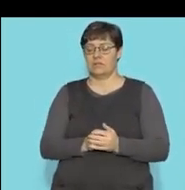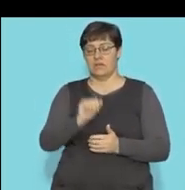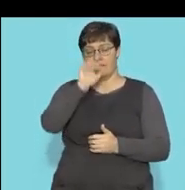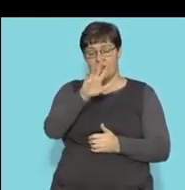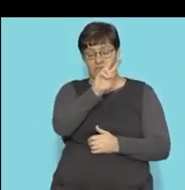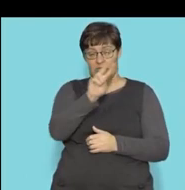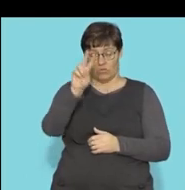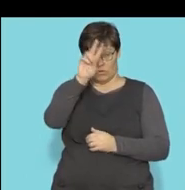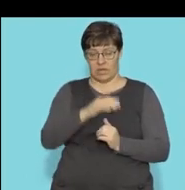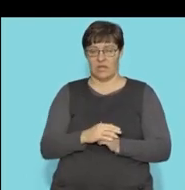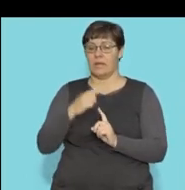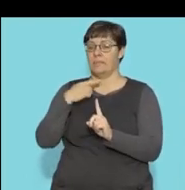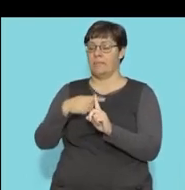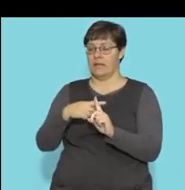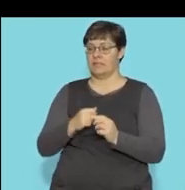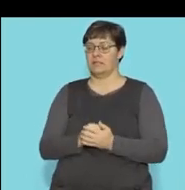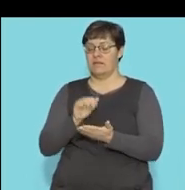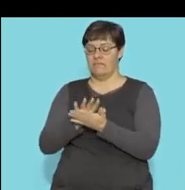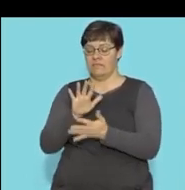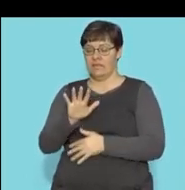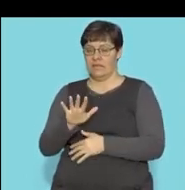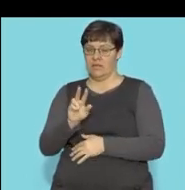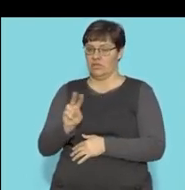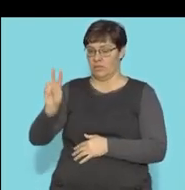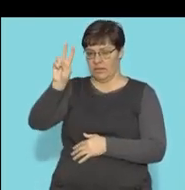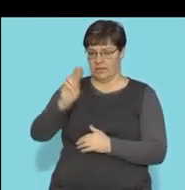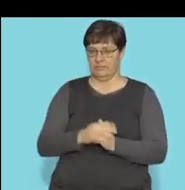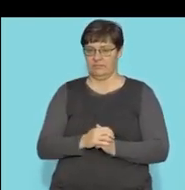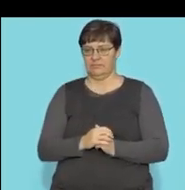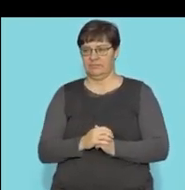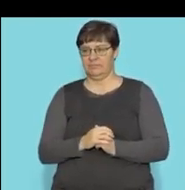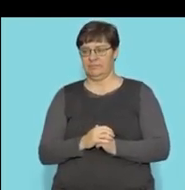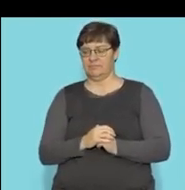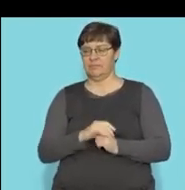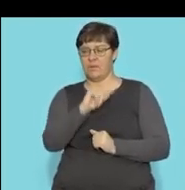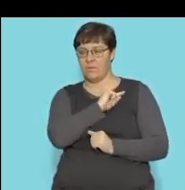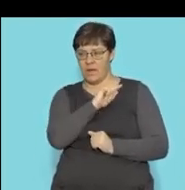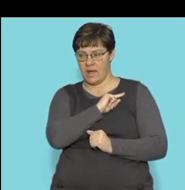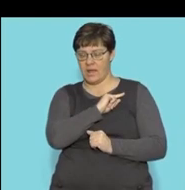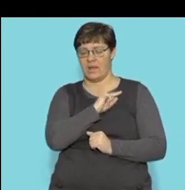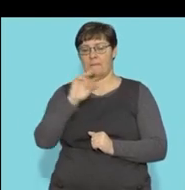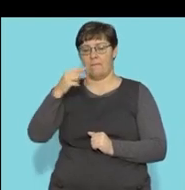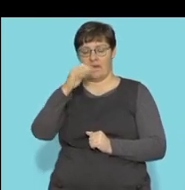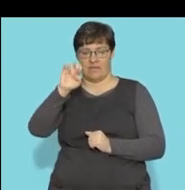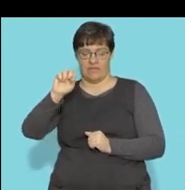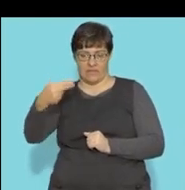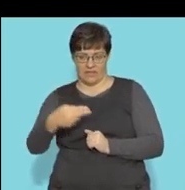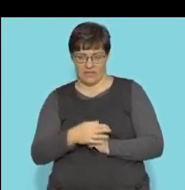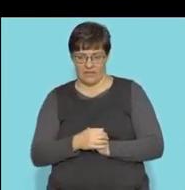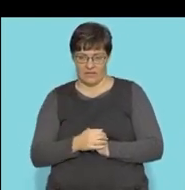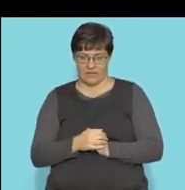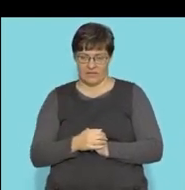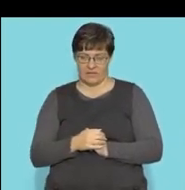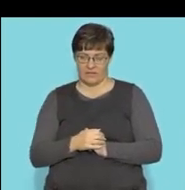will be equal to 5 squared plus 15 squared because of